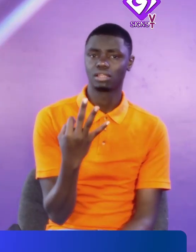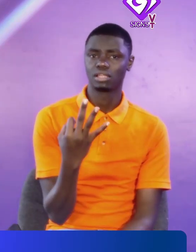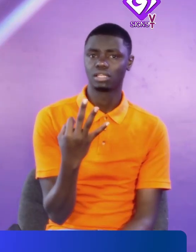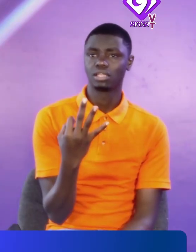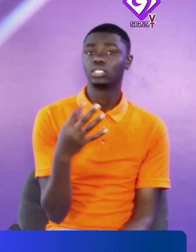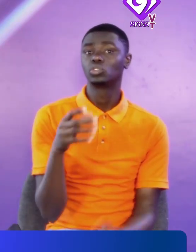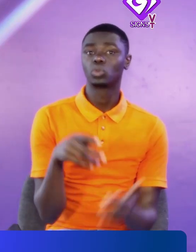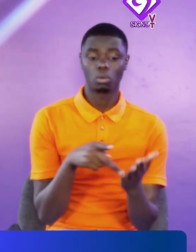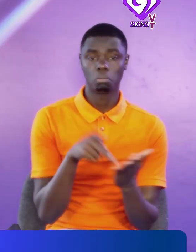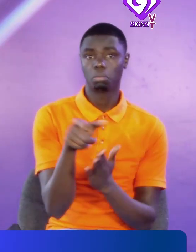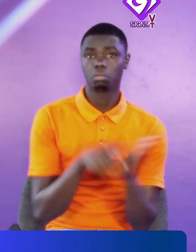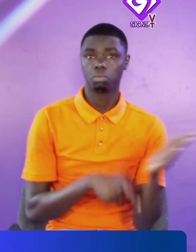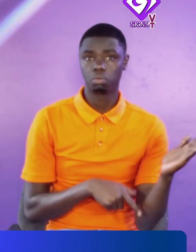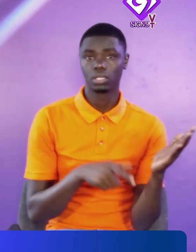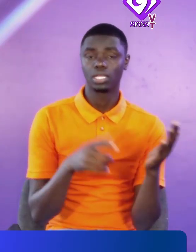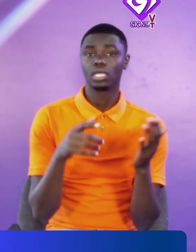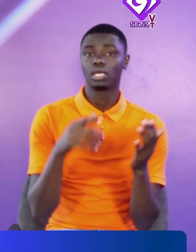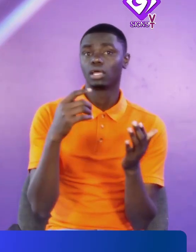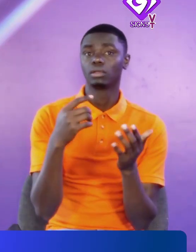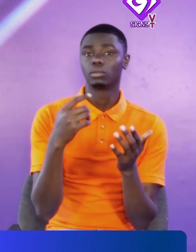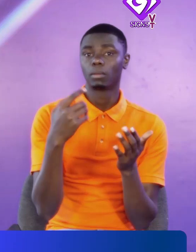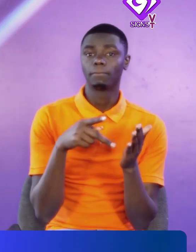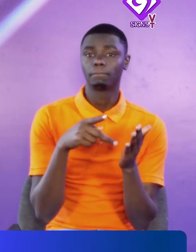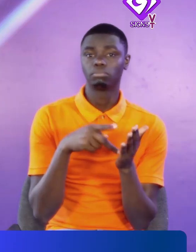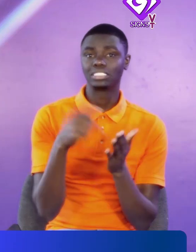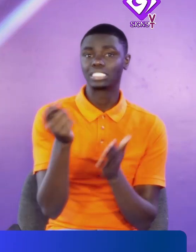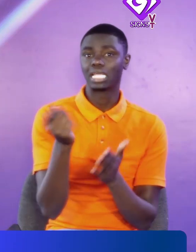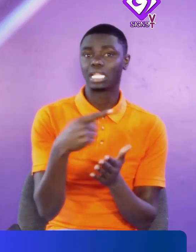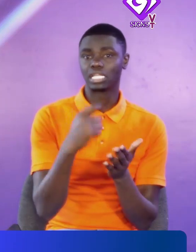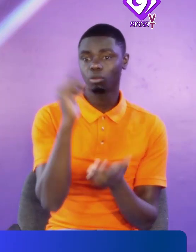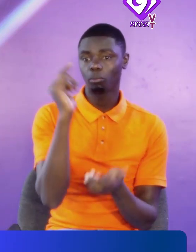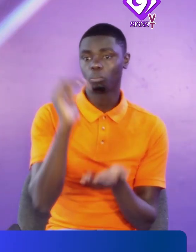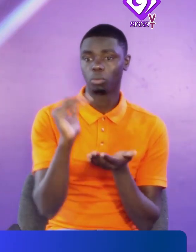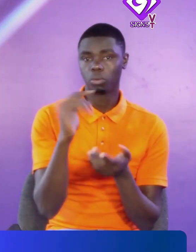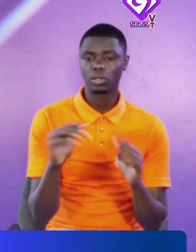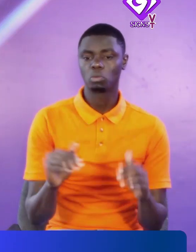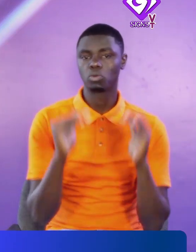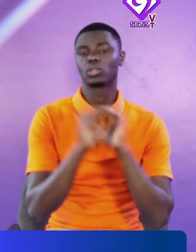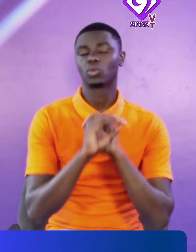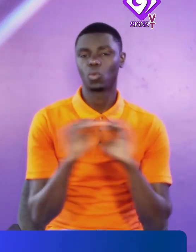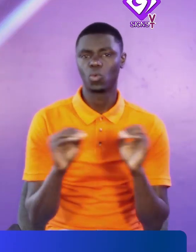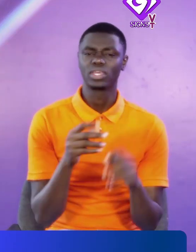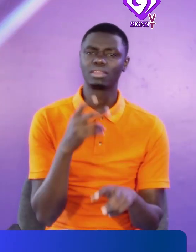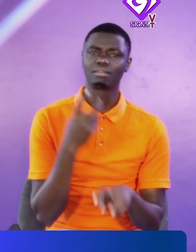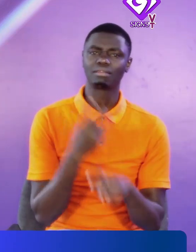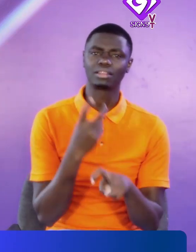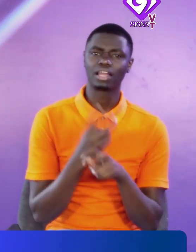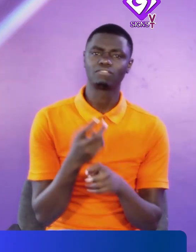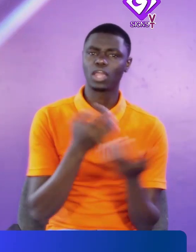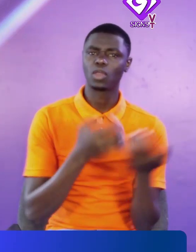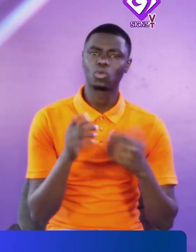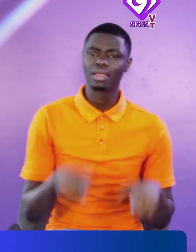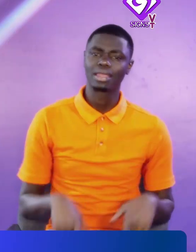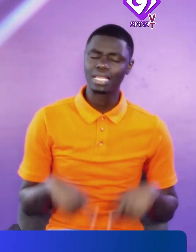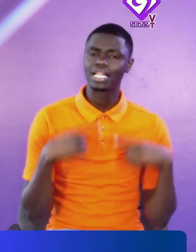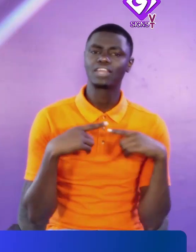House levy came, it reduced our pay slip. But on our side, we're not being promoted. In this tough economy, imagine living with the same salary you lived 10 years